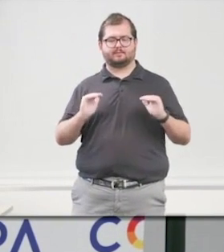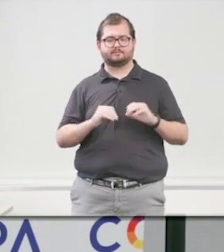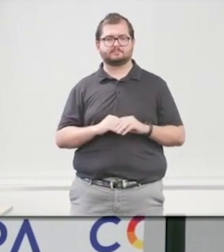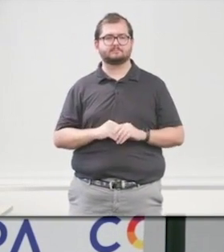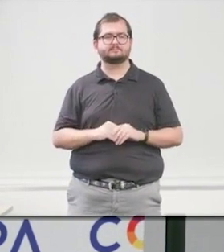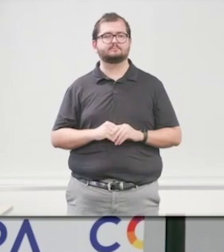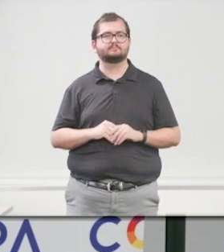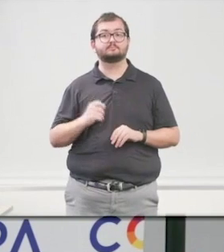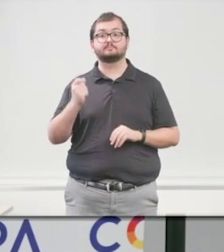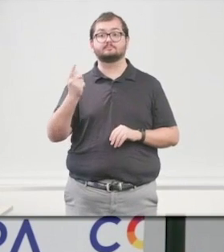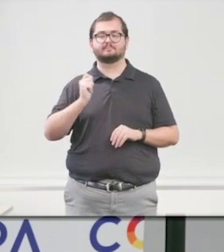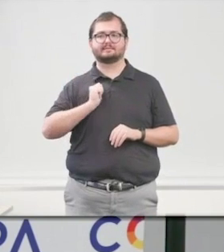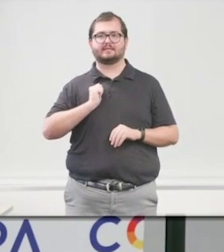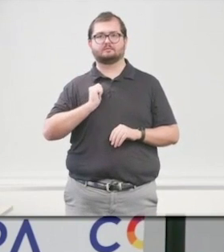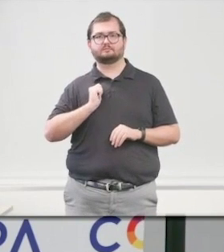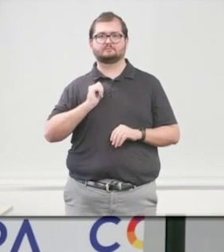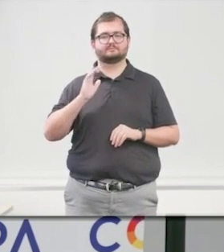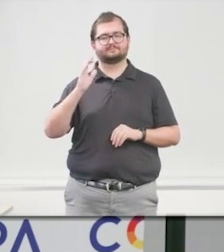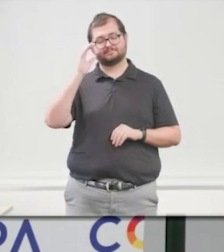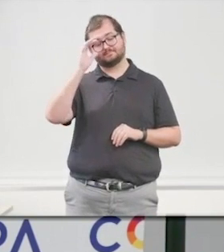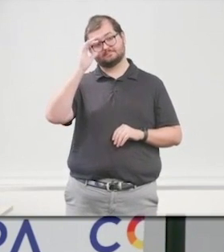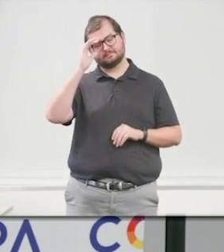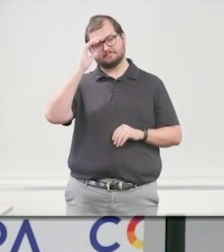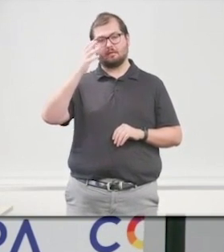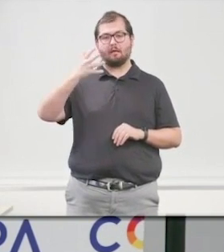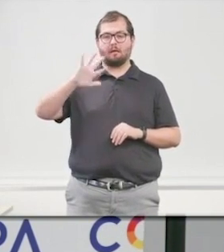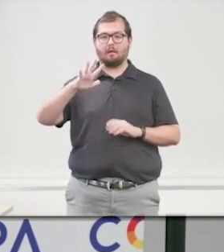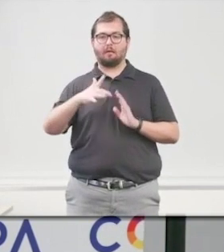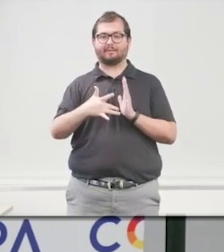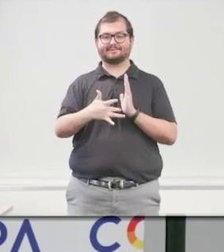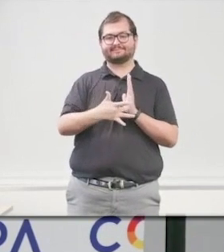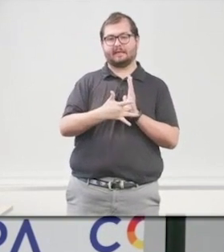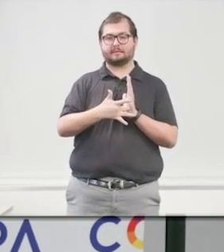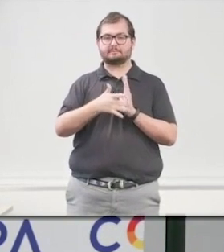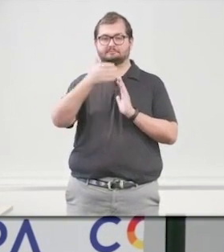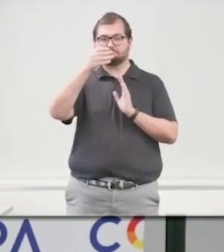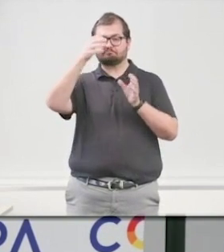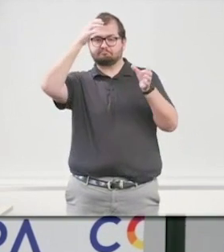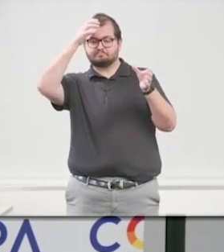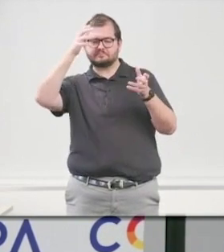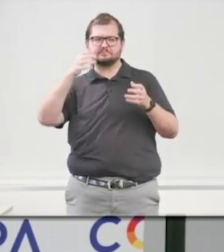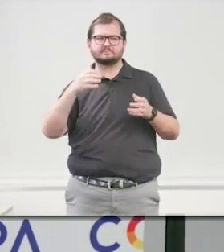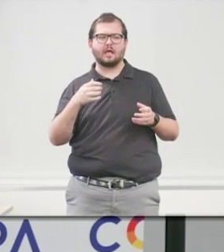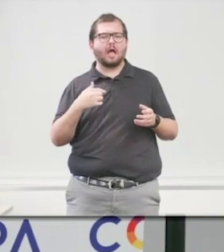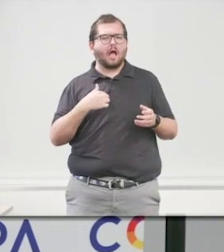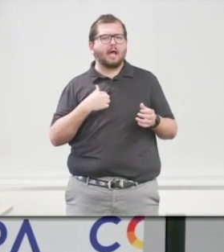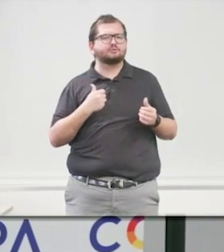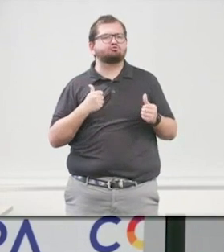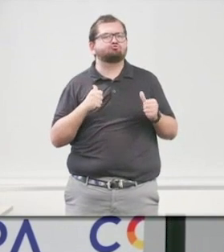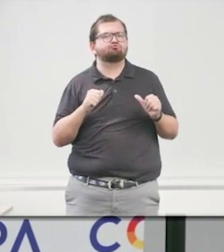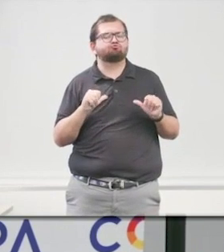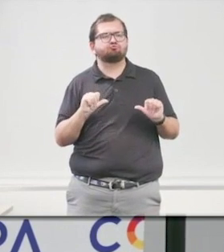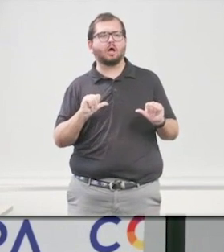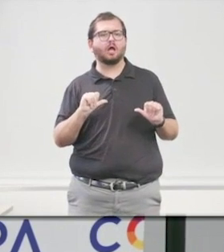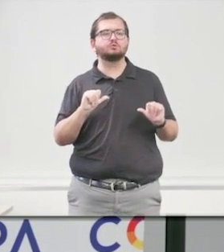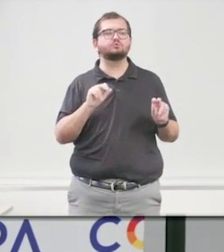I think, kind of quasi techno wizard-ish. I do try to stay very up to date with